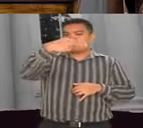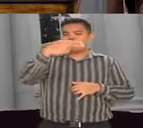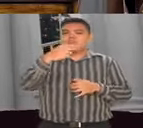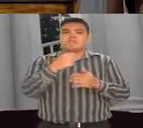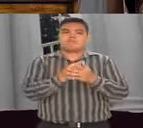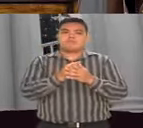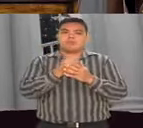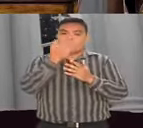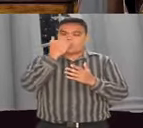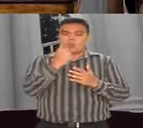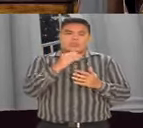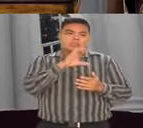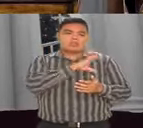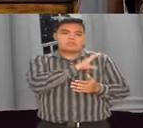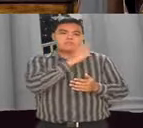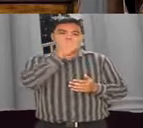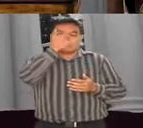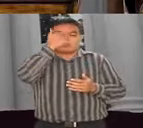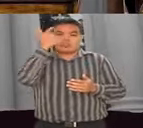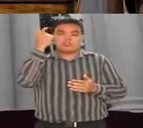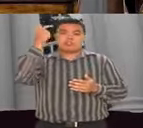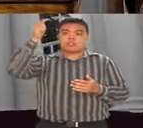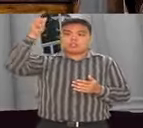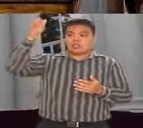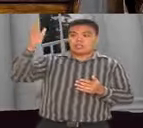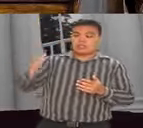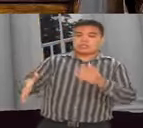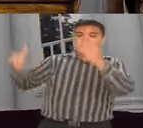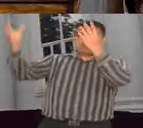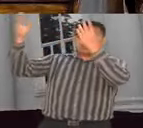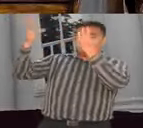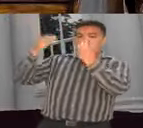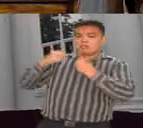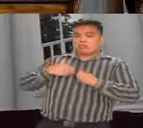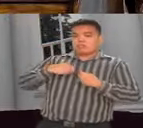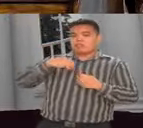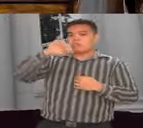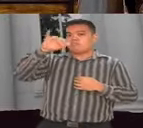to si Joseph, tungod sa dream, nga gihatag sa Diyos niya.